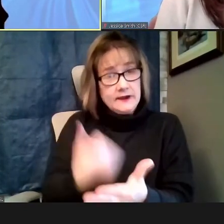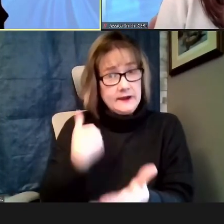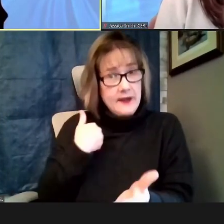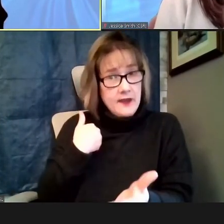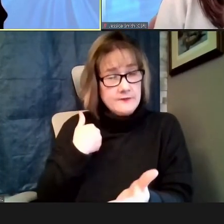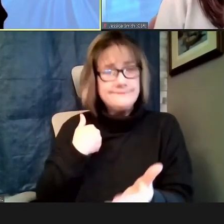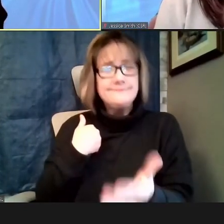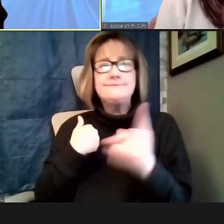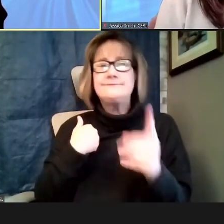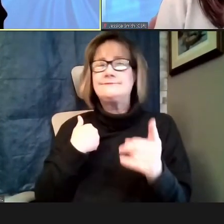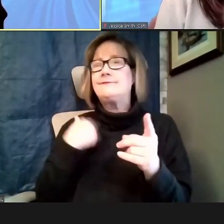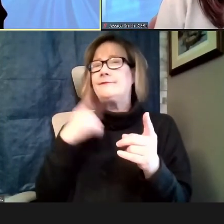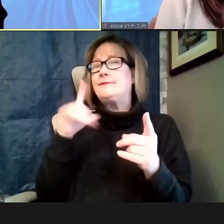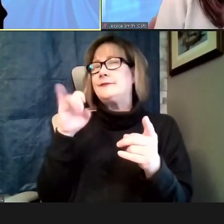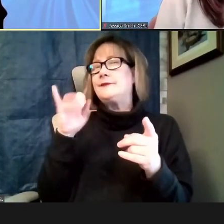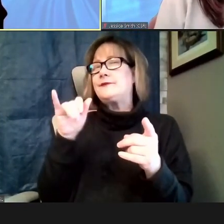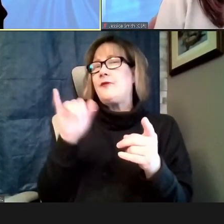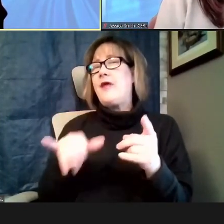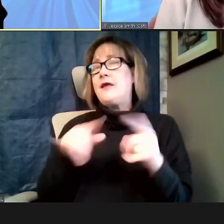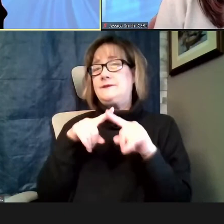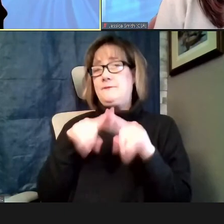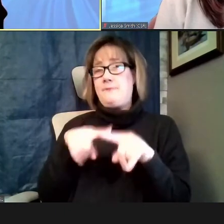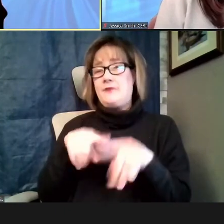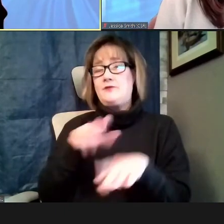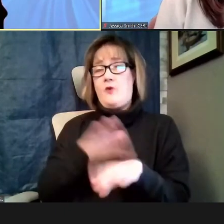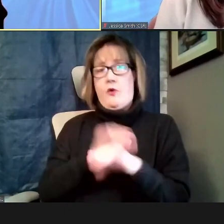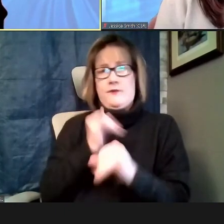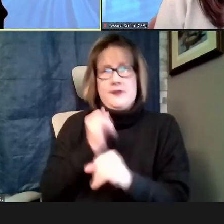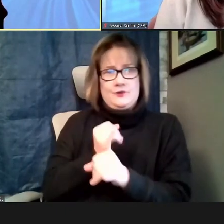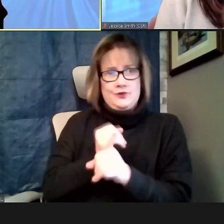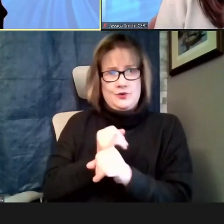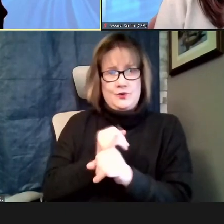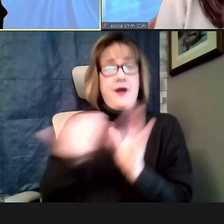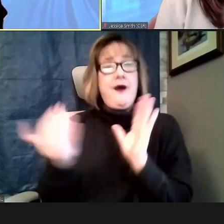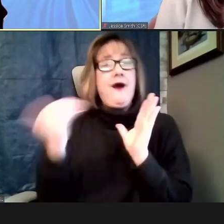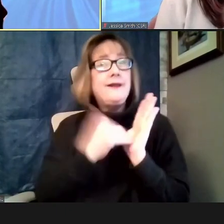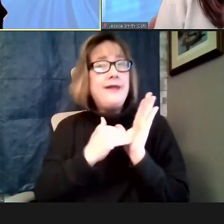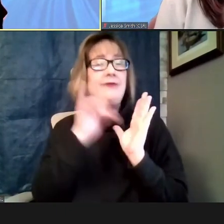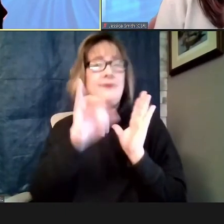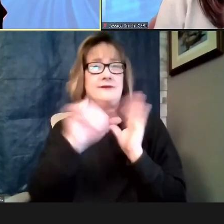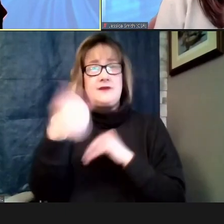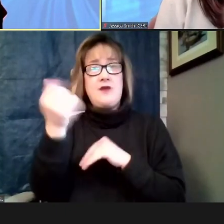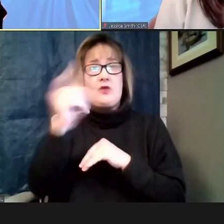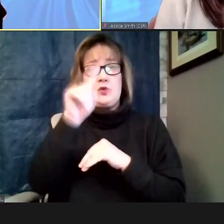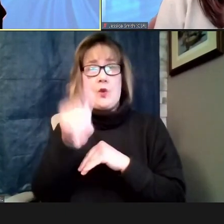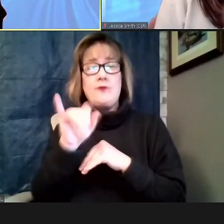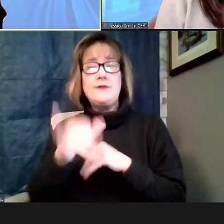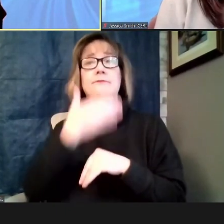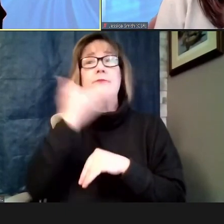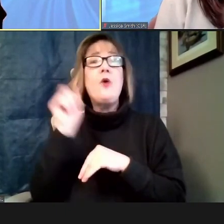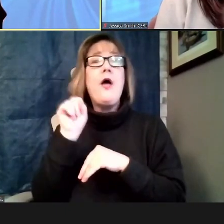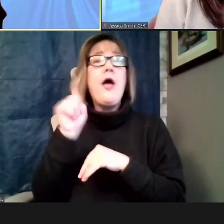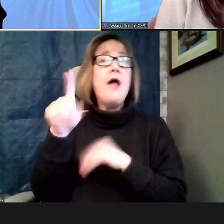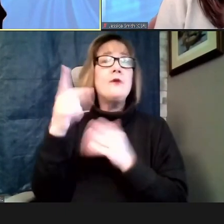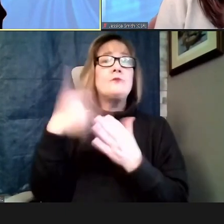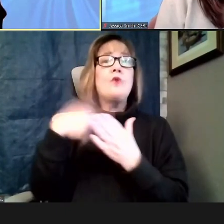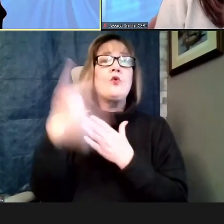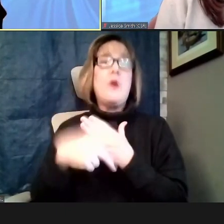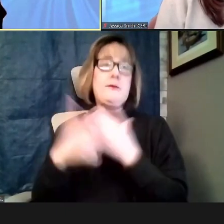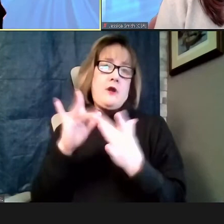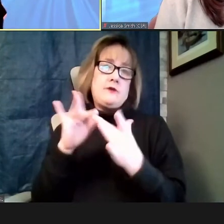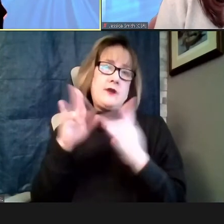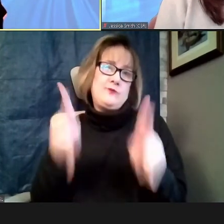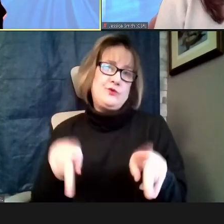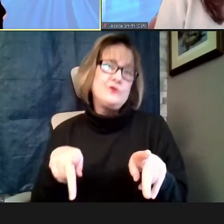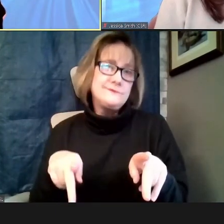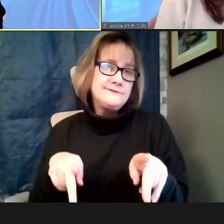That depends on the institute. So that is, again, another question that's better to ask the program contact.